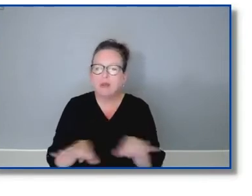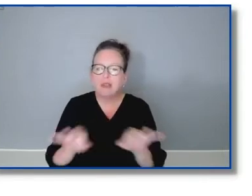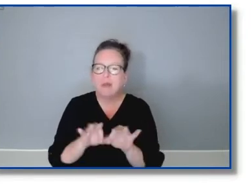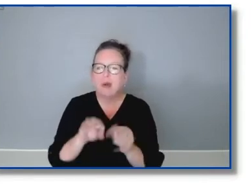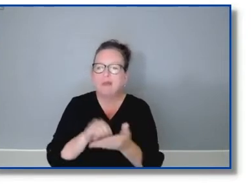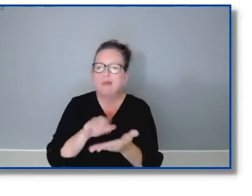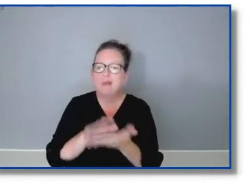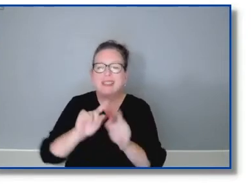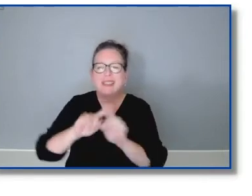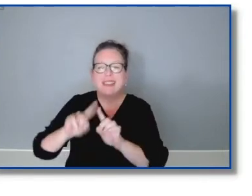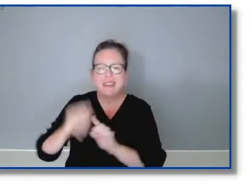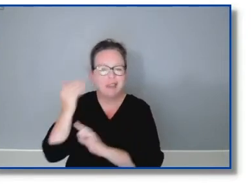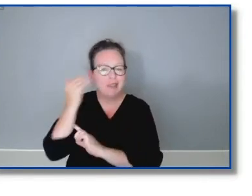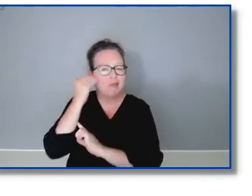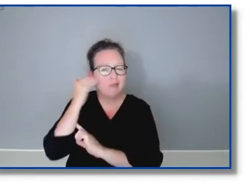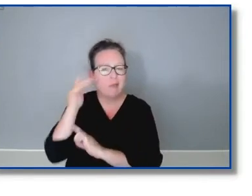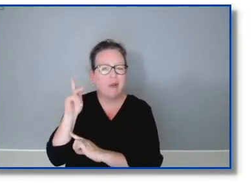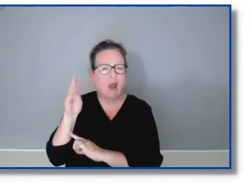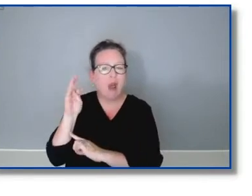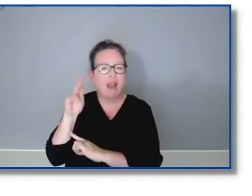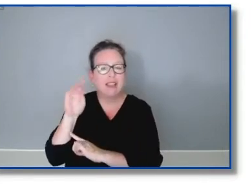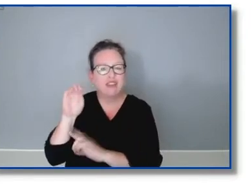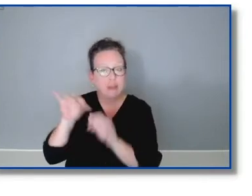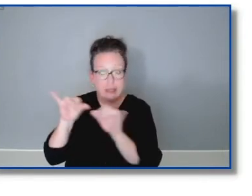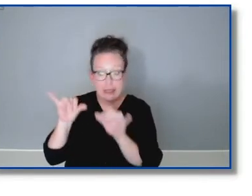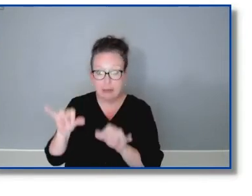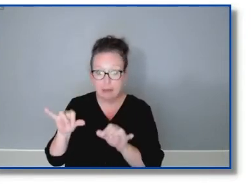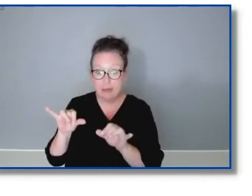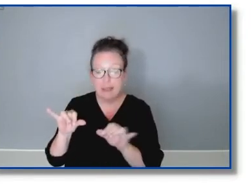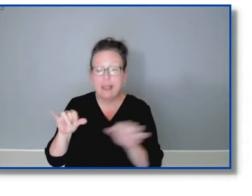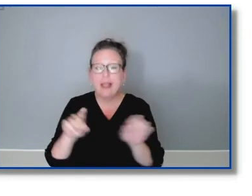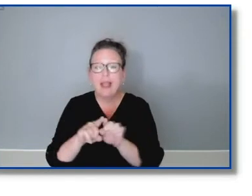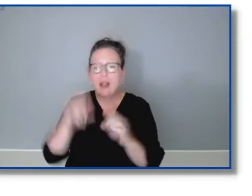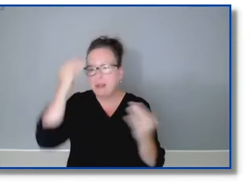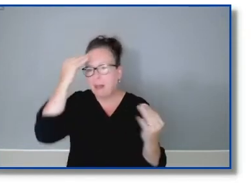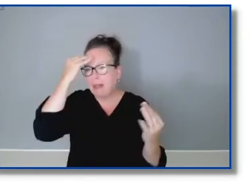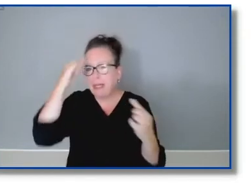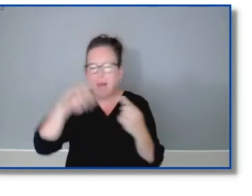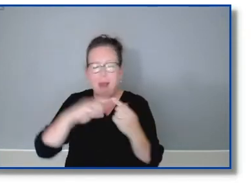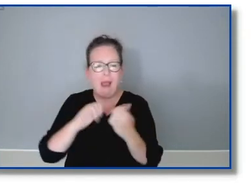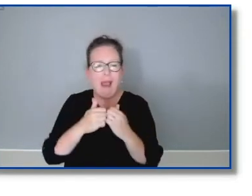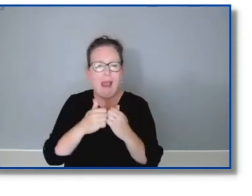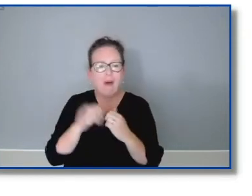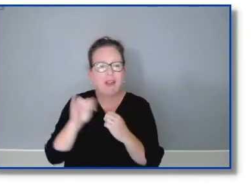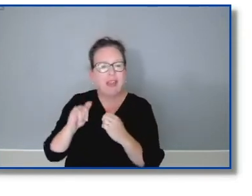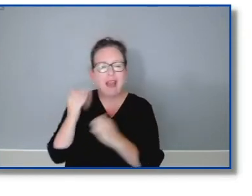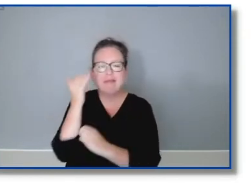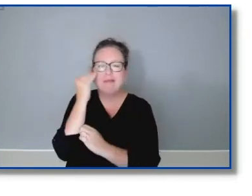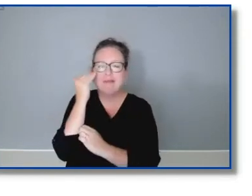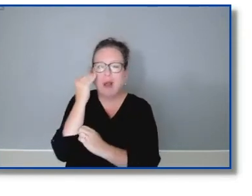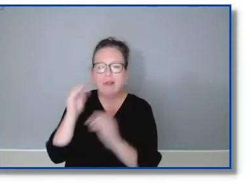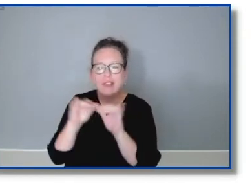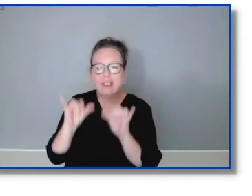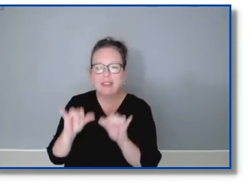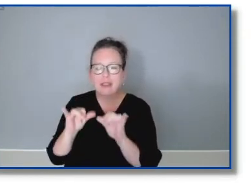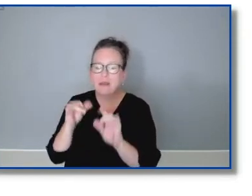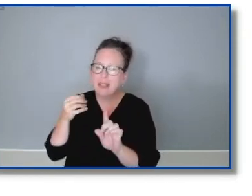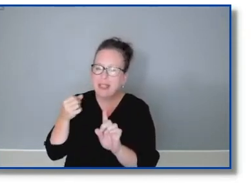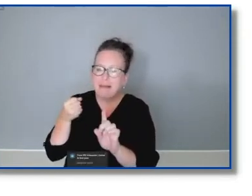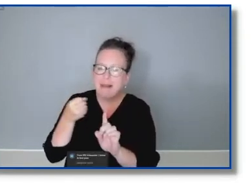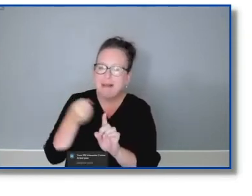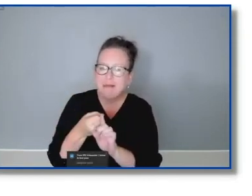kind of thinking about how knowledge systems are impacting the way that we construct our